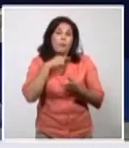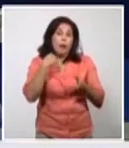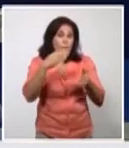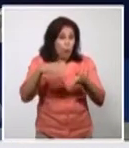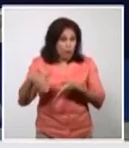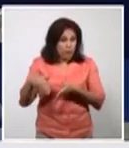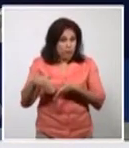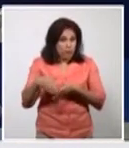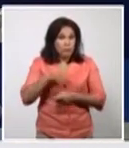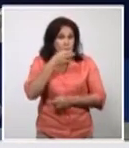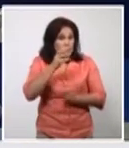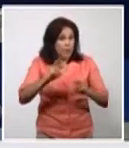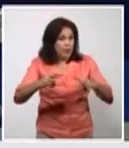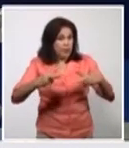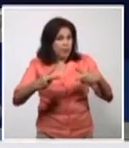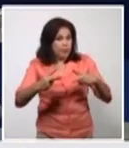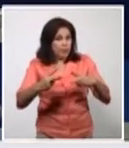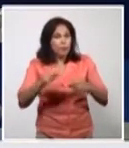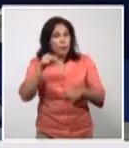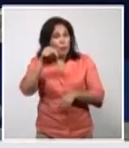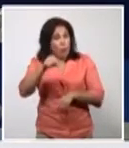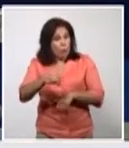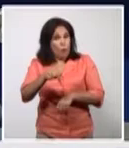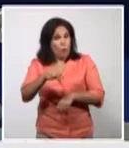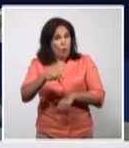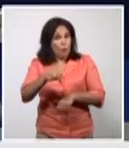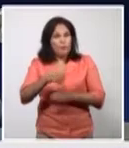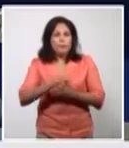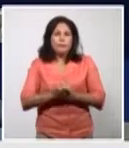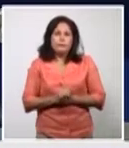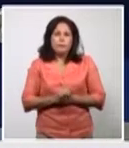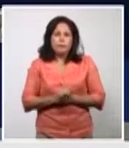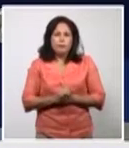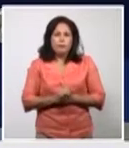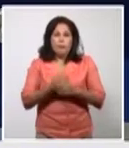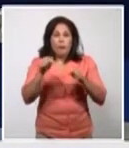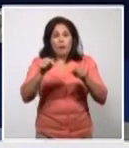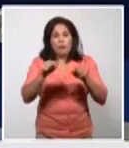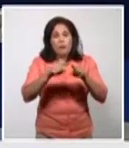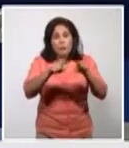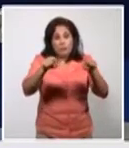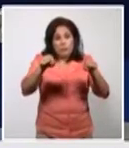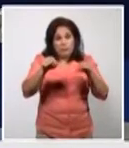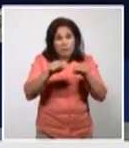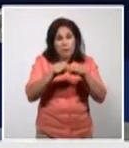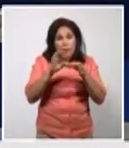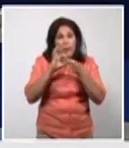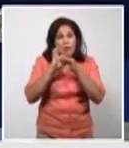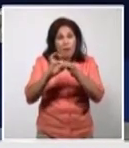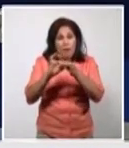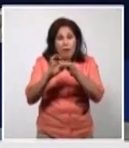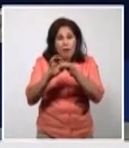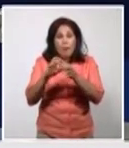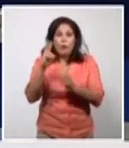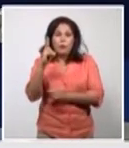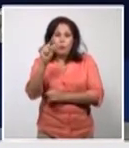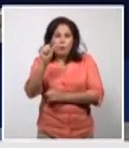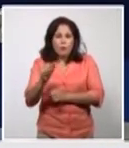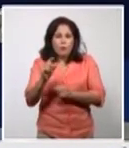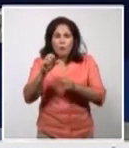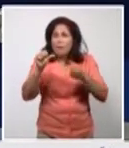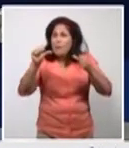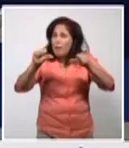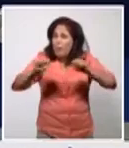as compared to the average rate of the region. In our intensive care units, we have 2 patients in